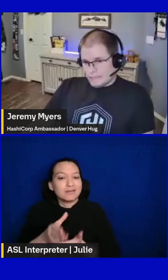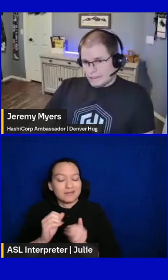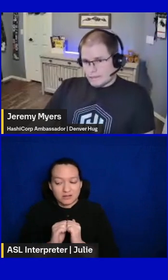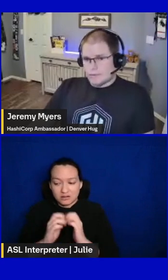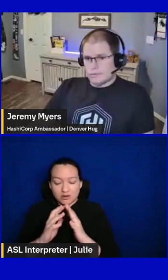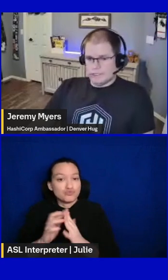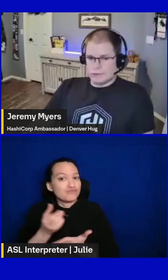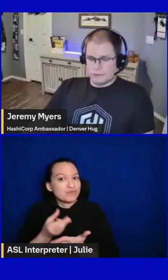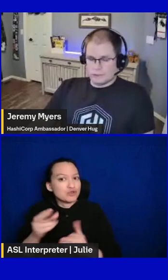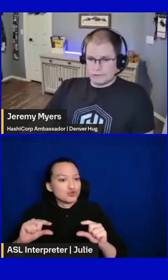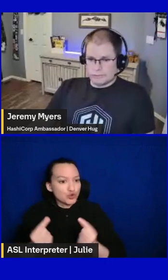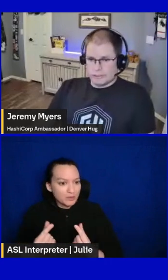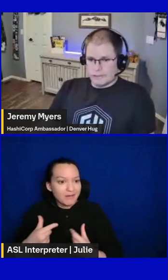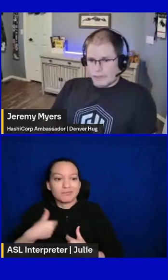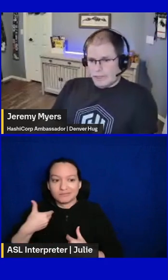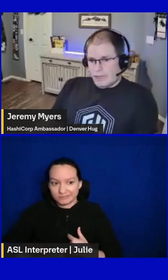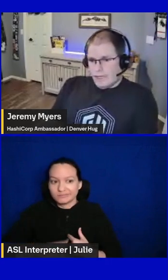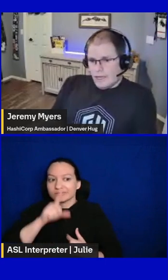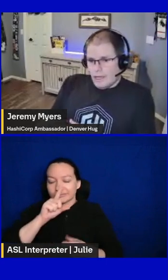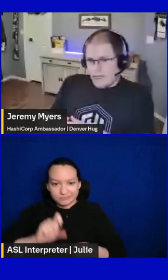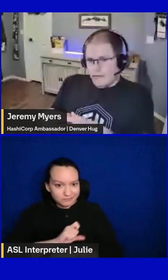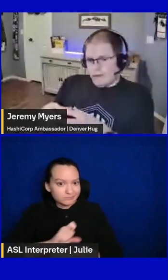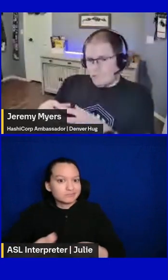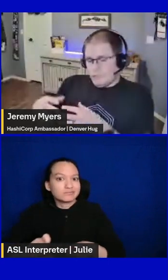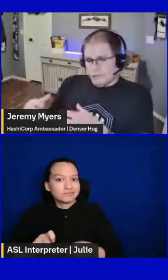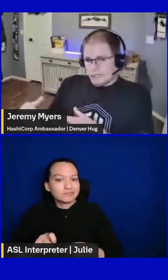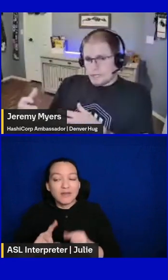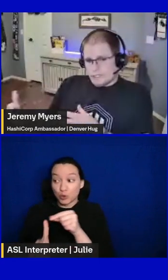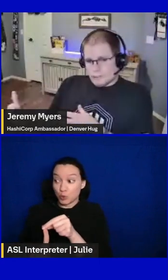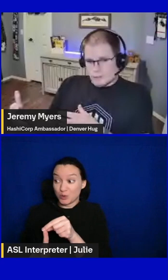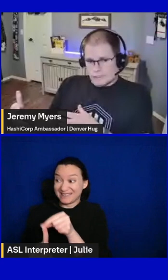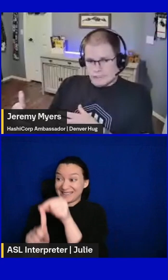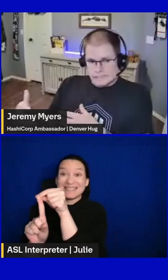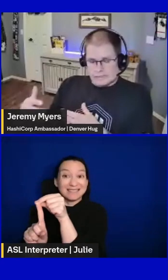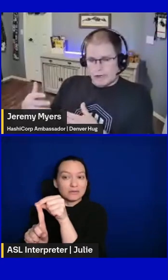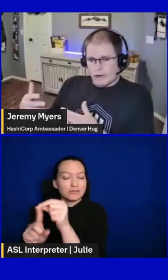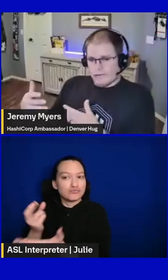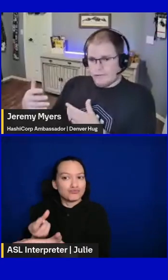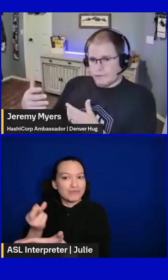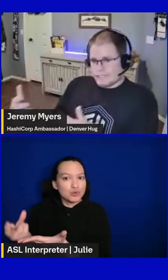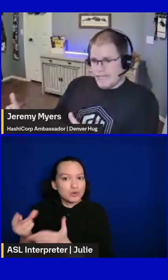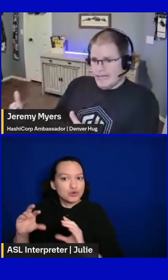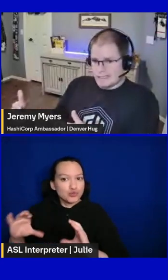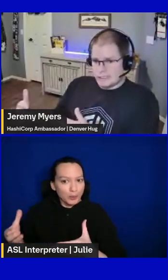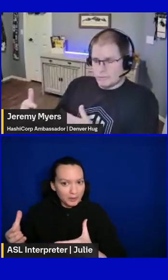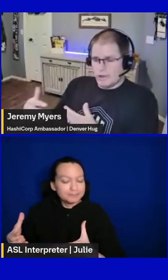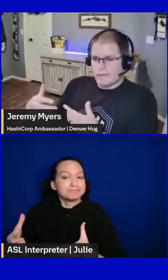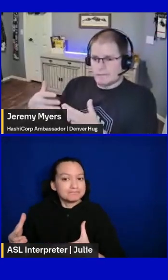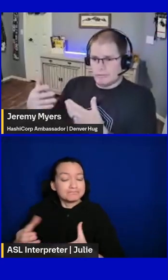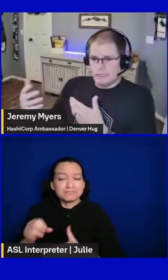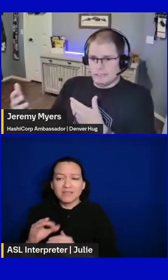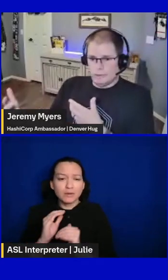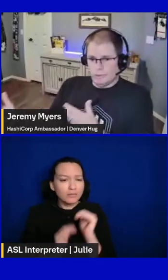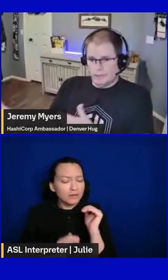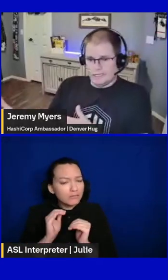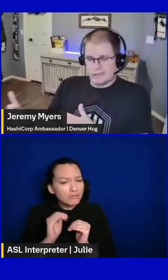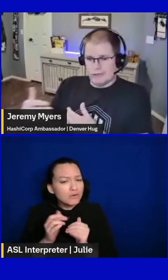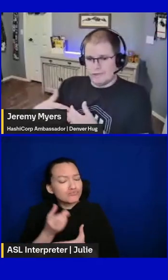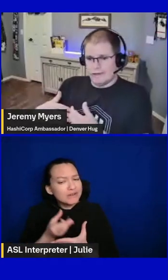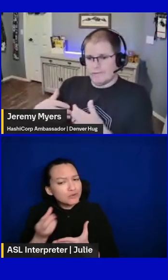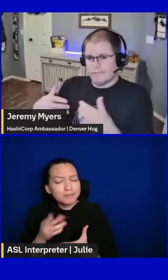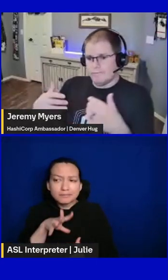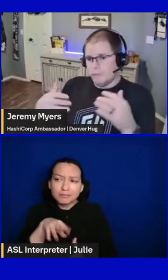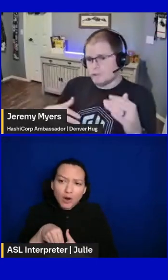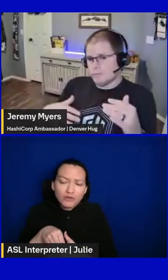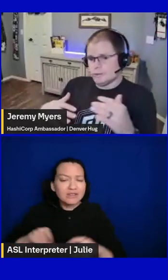group, I am in fact getting a unique resource group. If you're building resources as part of